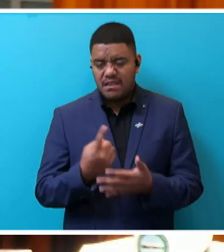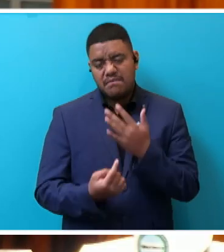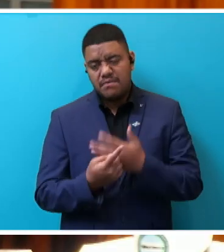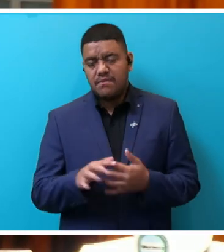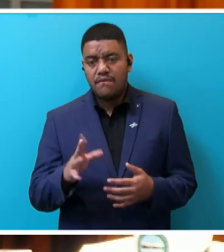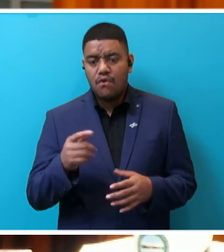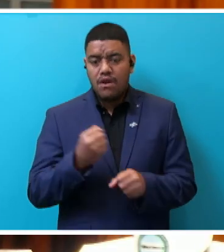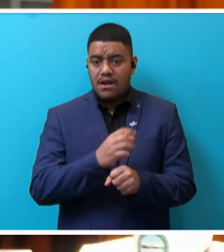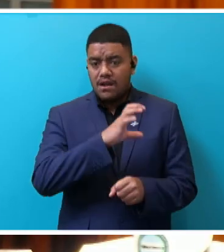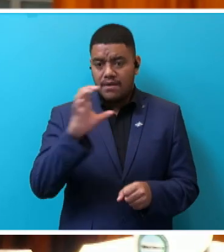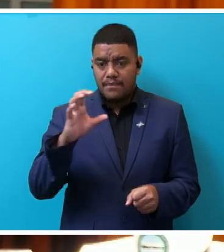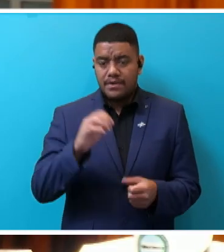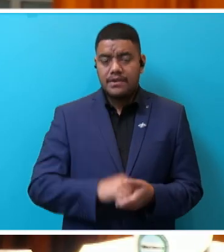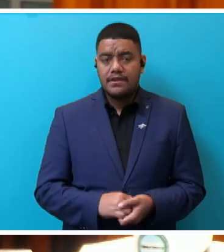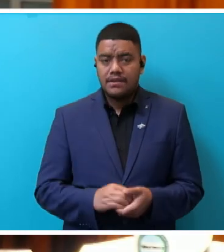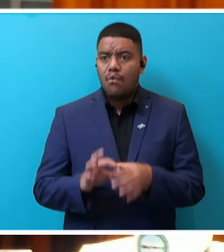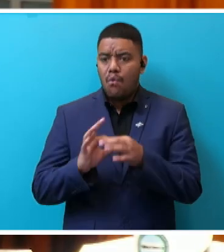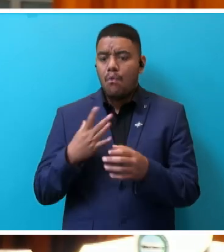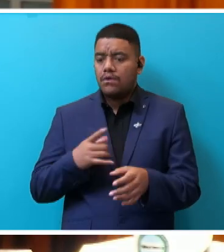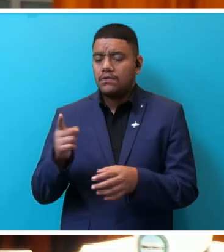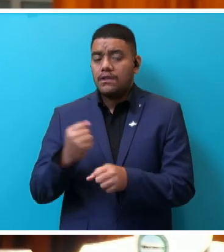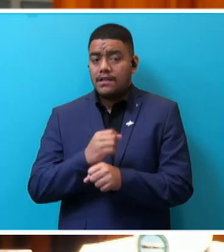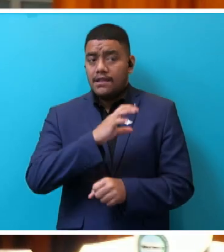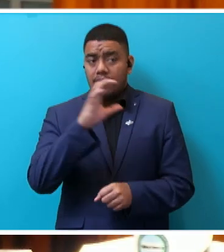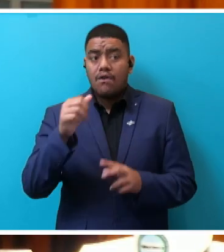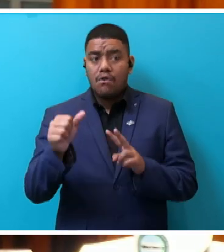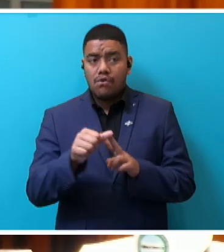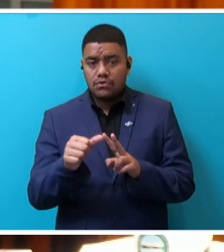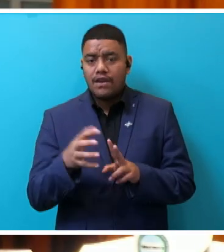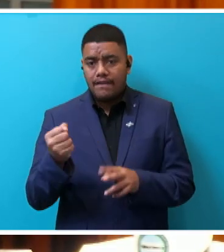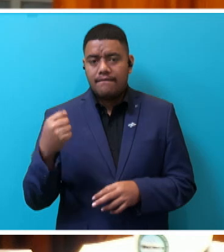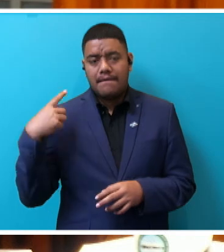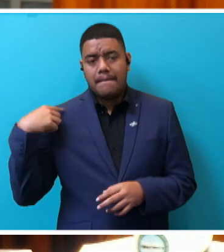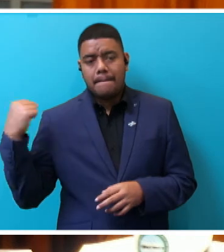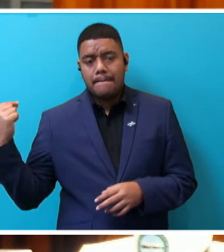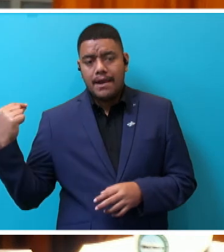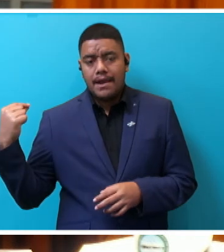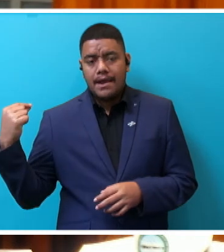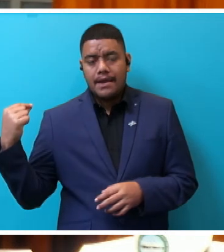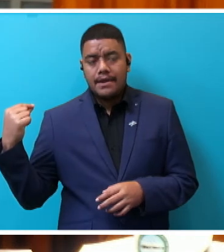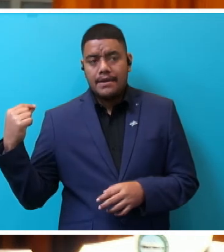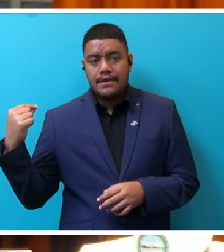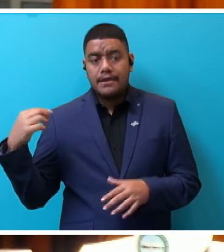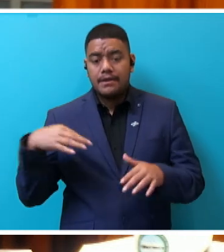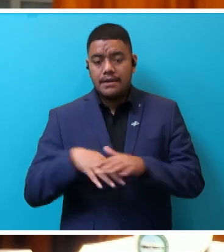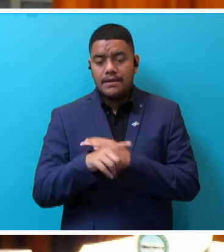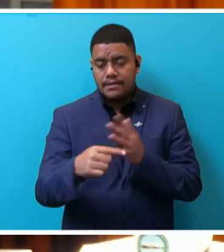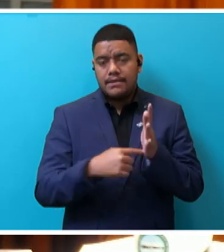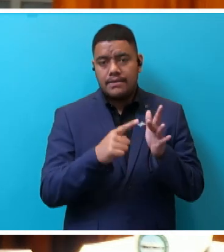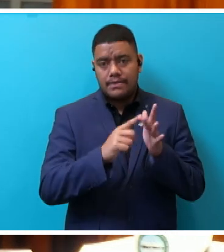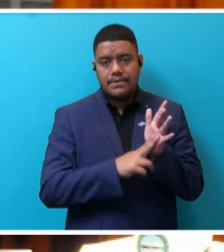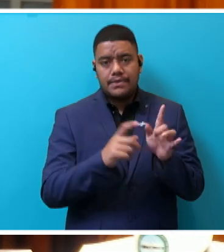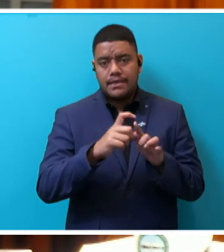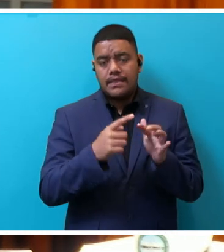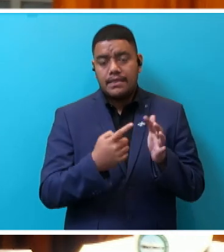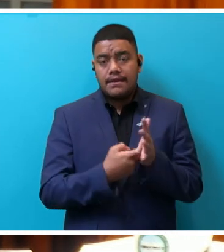a company of their preference, a company that also had applied in the tender process